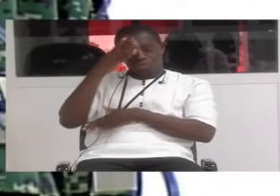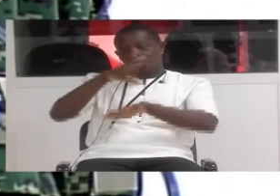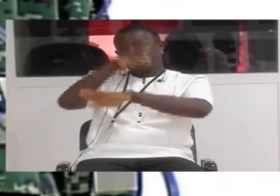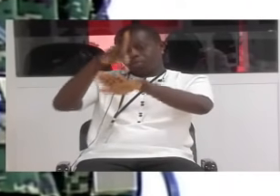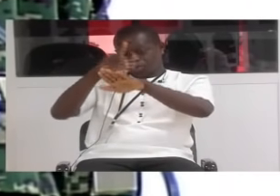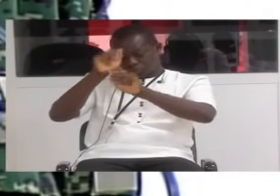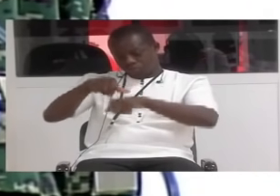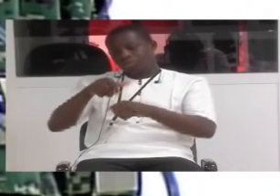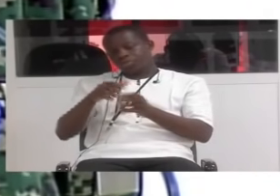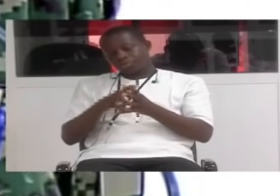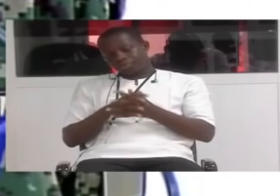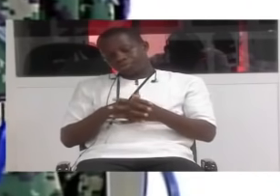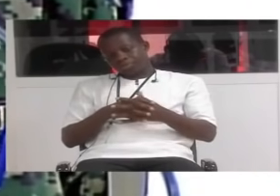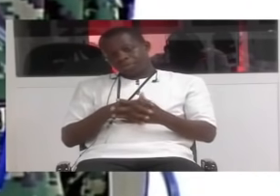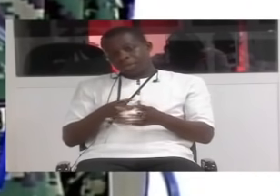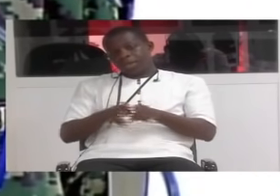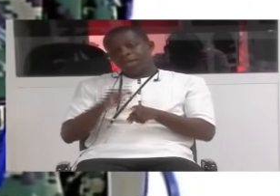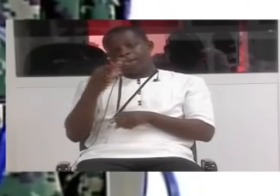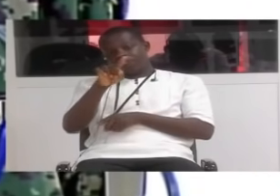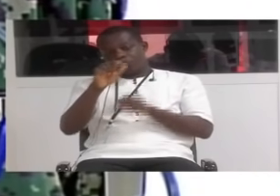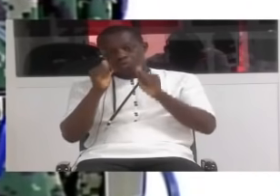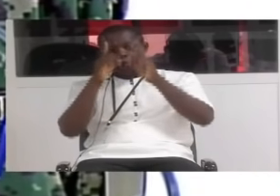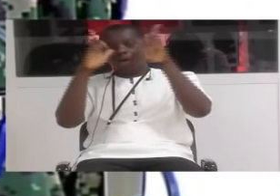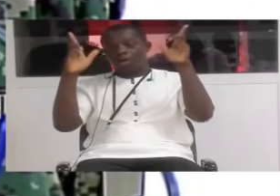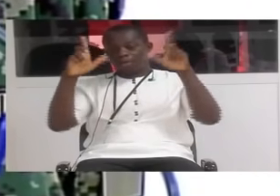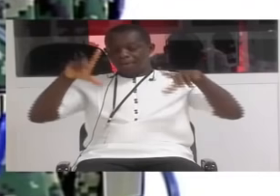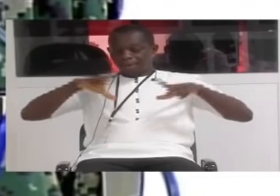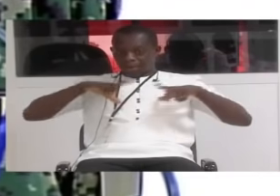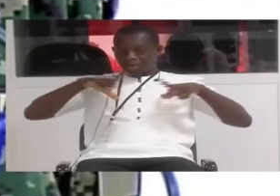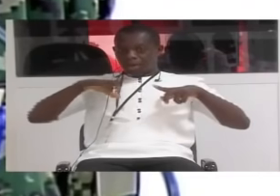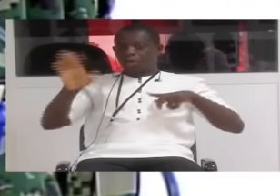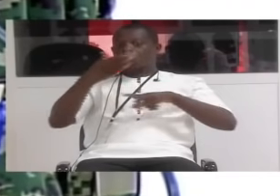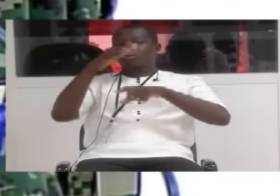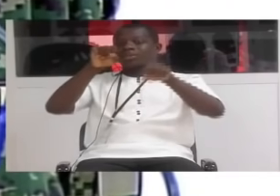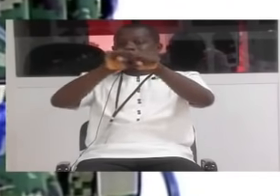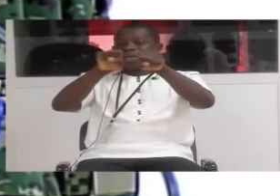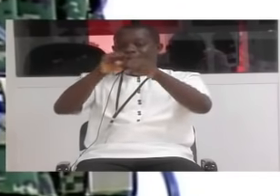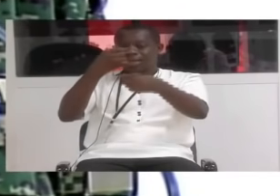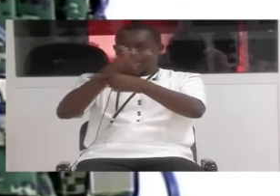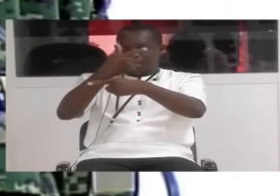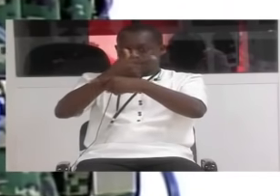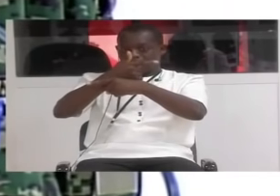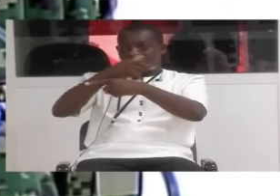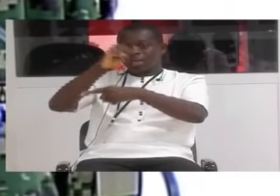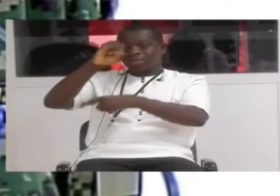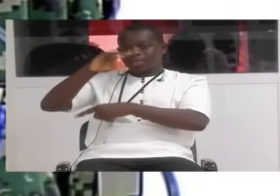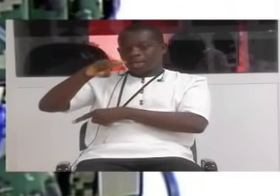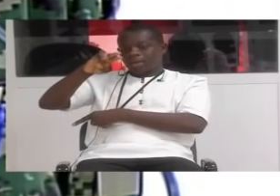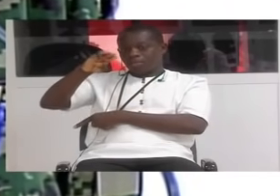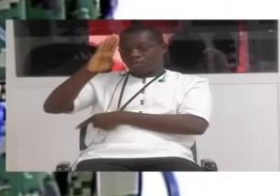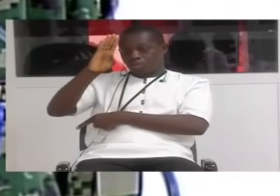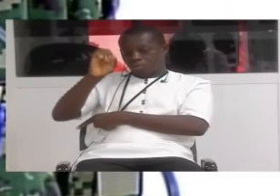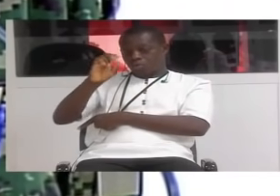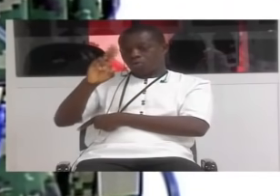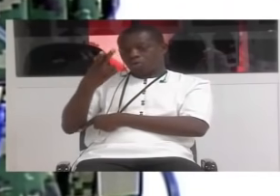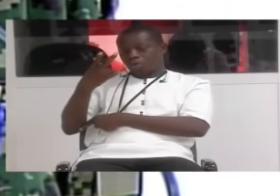in because he knows the place. Ni wulta niye kuye pare na Senegambia re Sambu kola bine piklaje. When you wake up, take bath